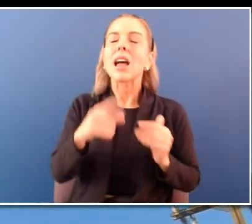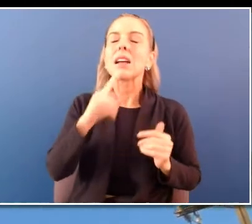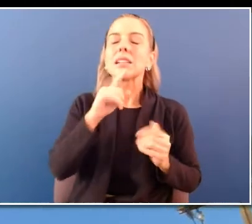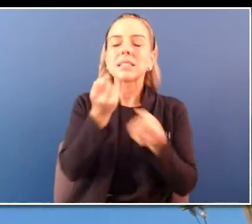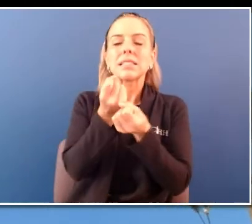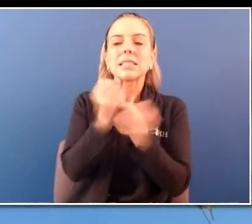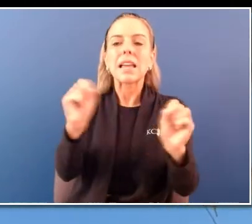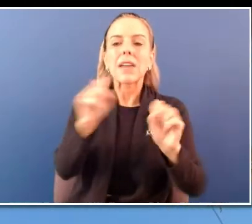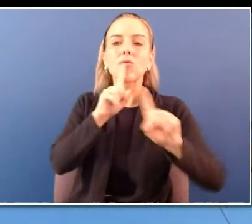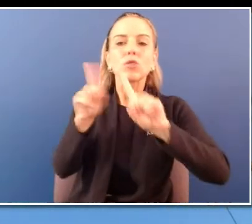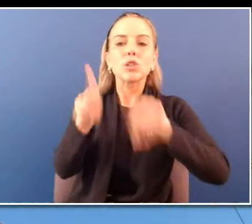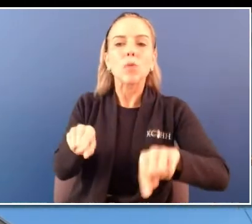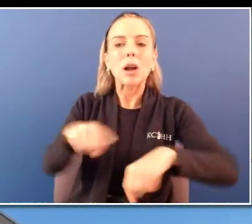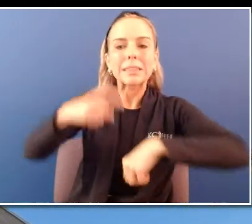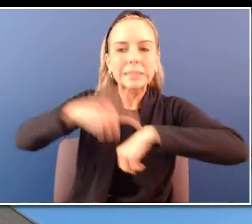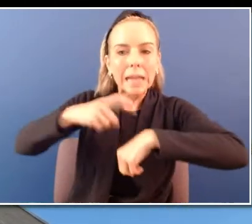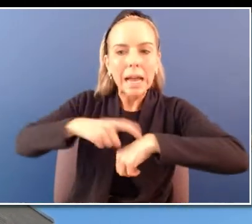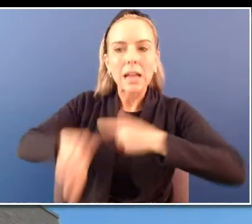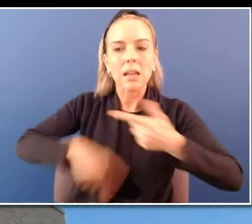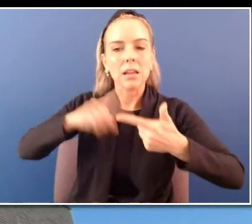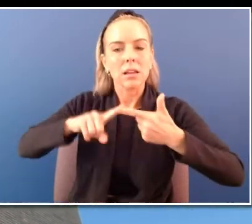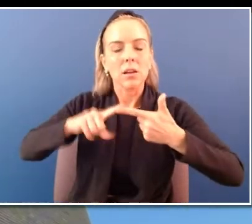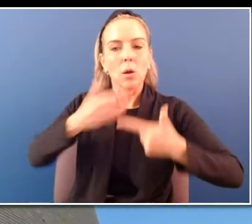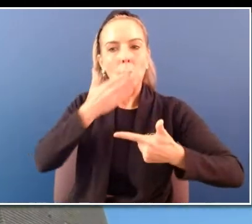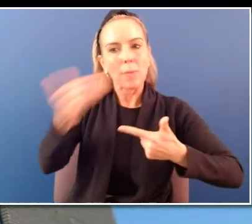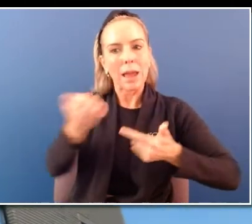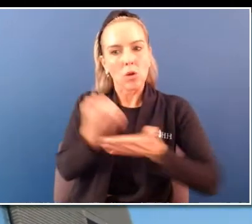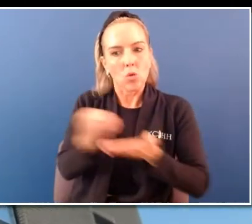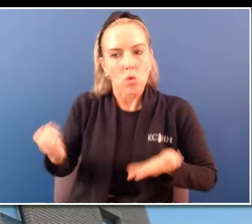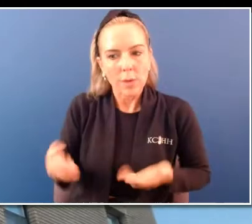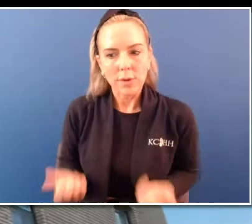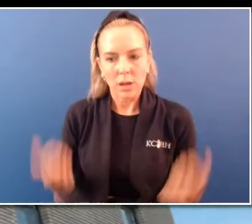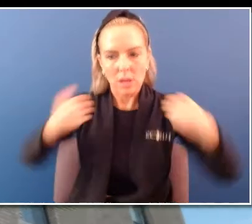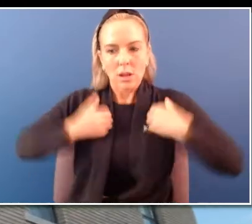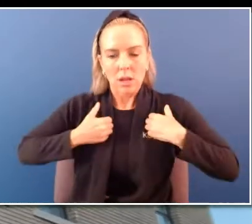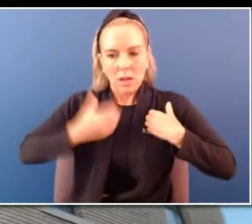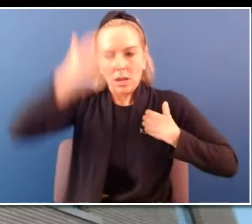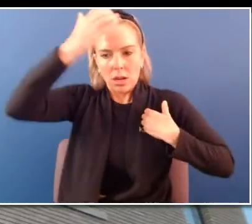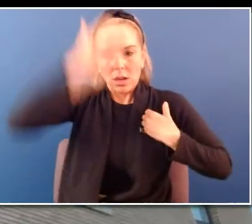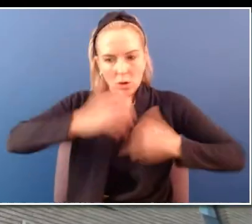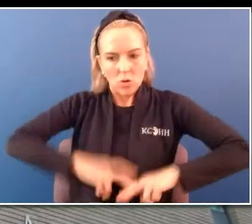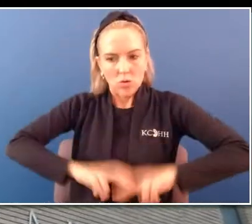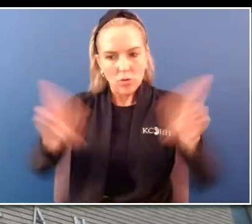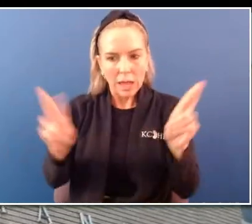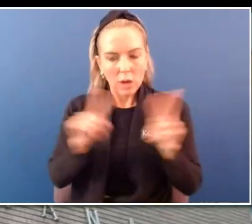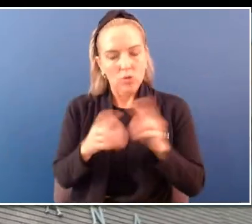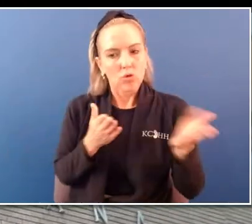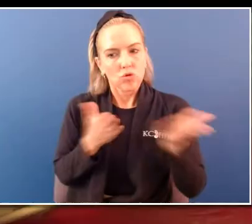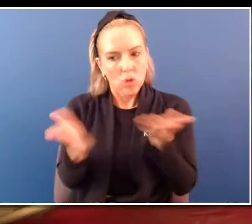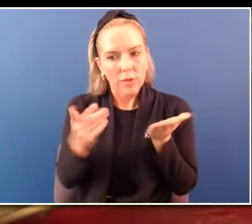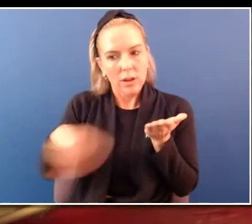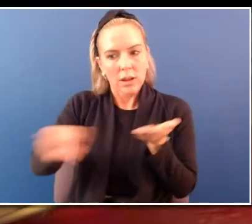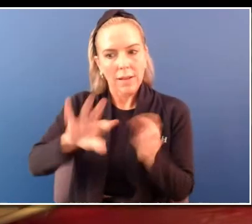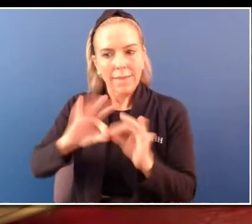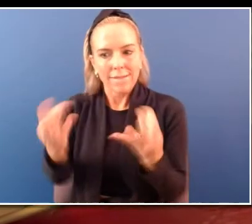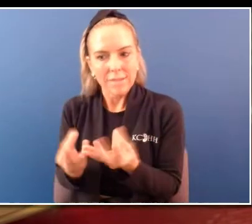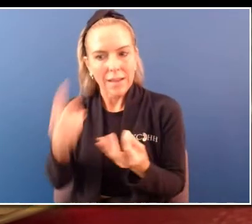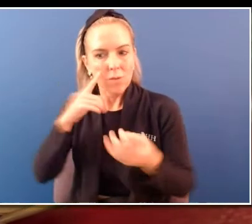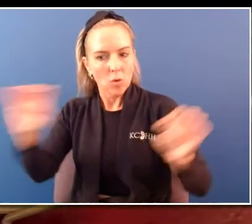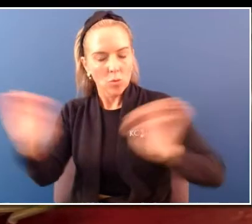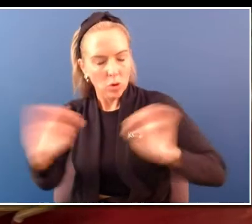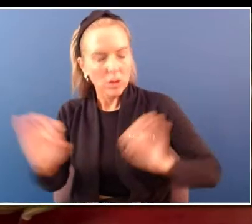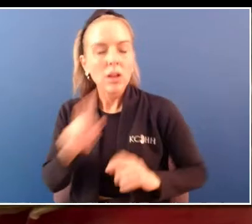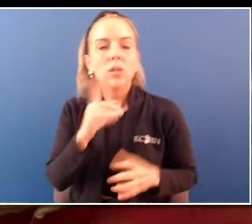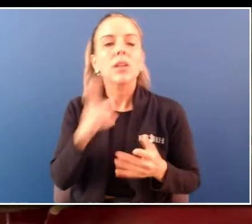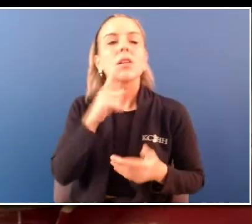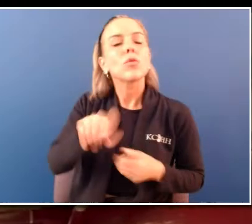times, and better equipped firefighters ready to protect our lives and property. With this funding, we can improve our facilities,